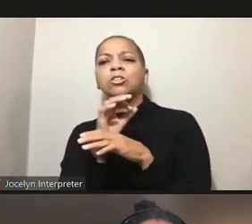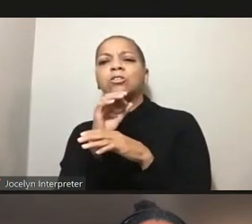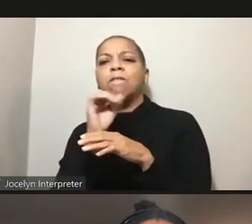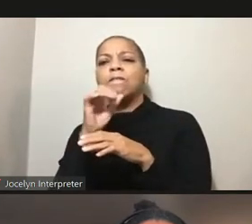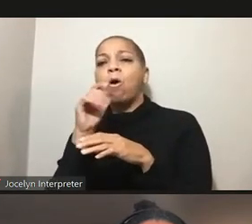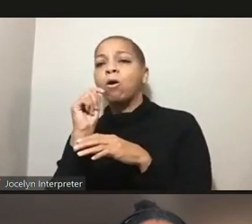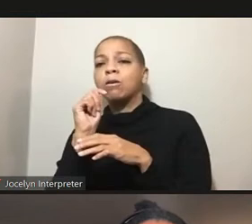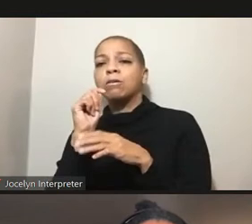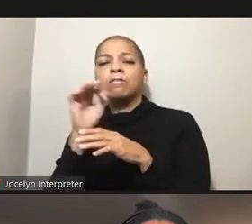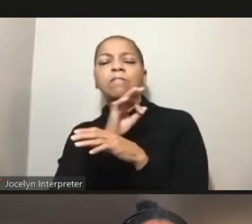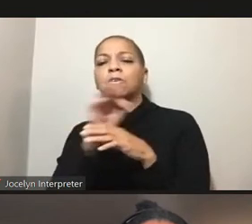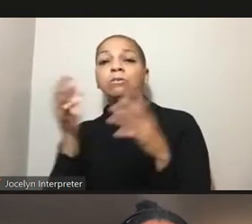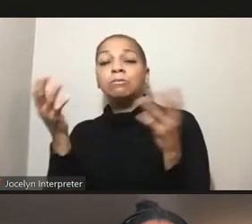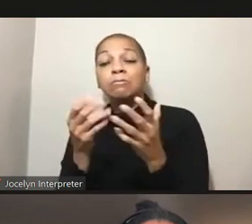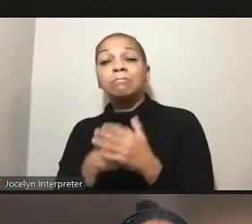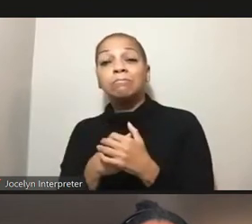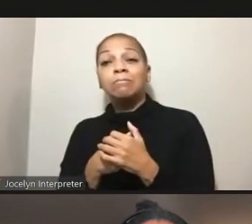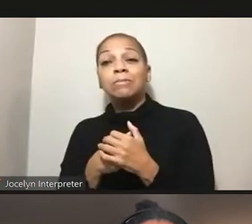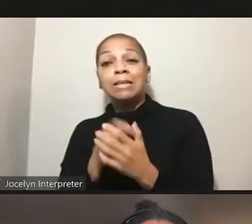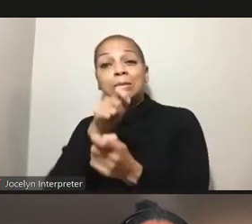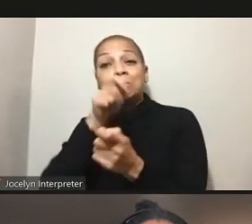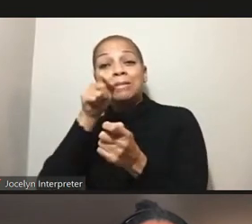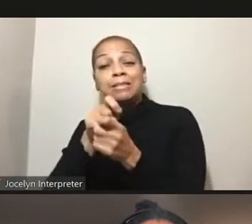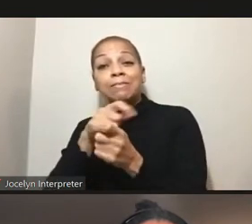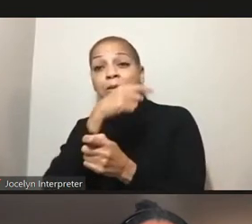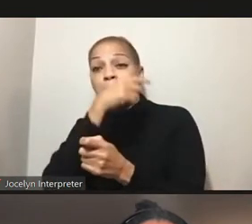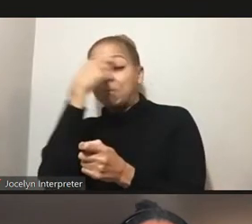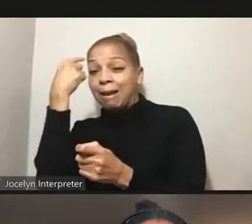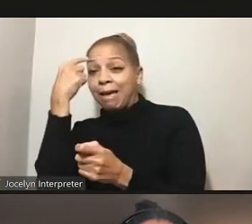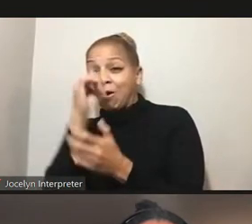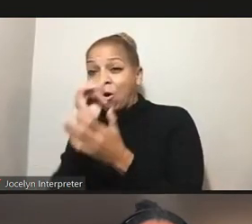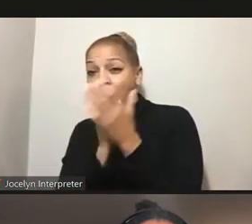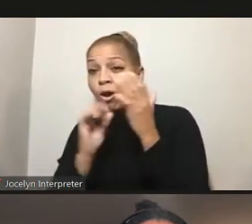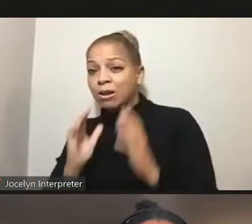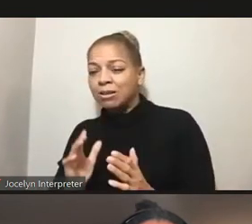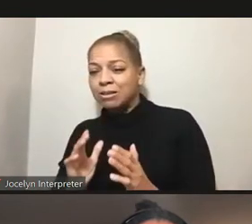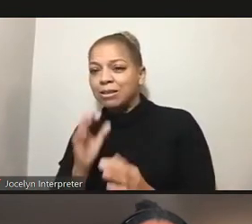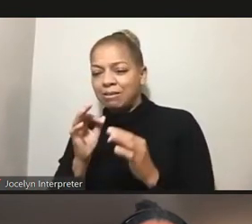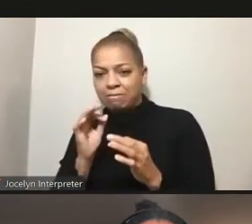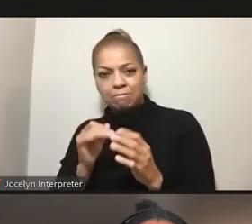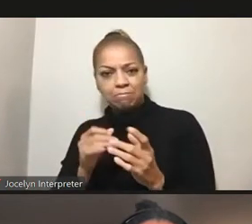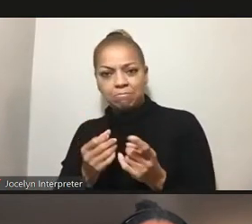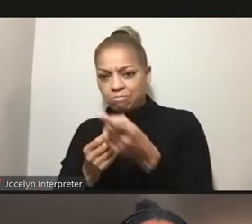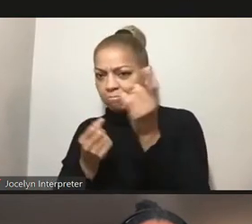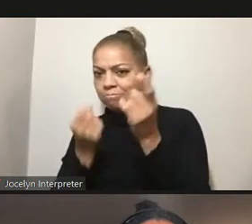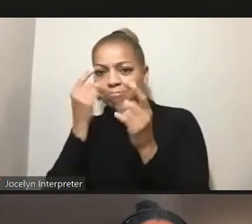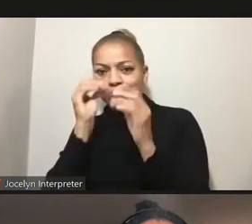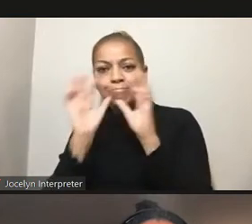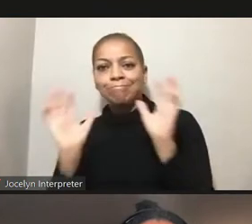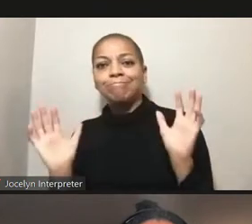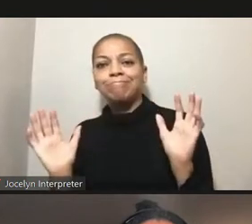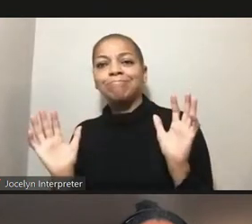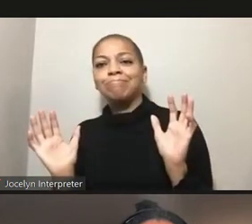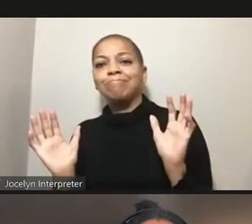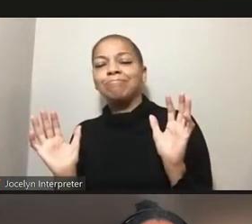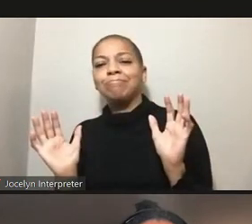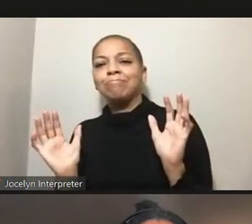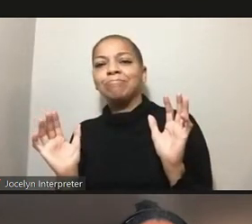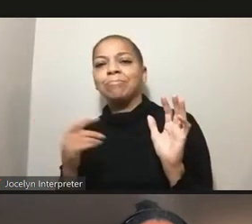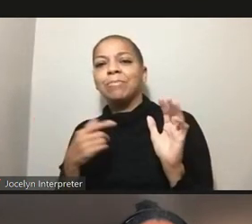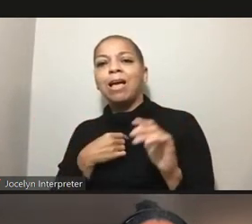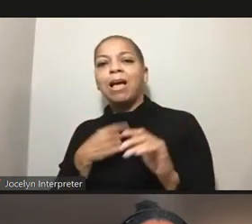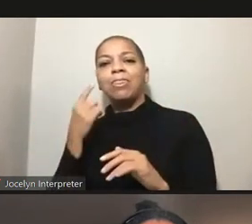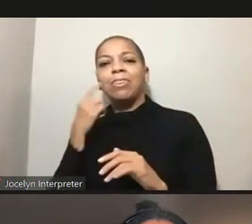specifically the function of a Black artist, if that resonates in any way? I think it's very